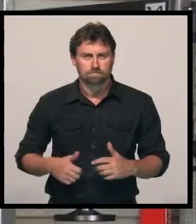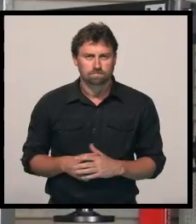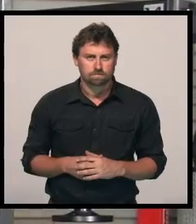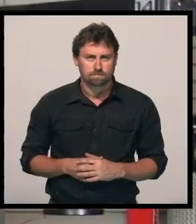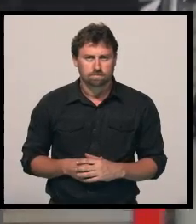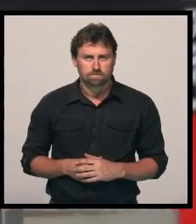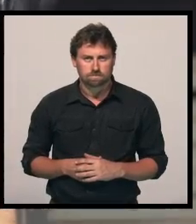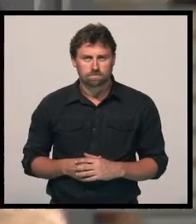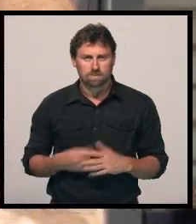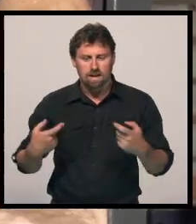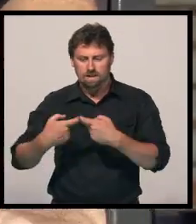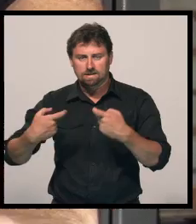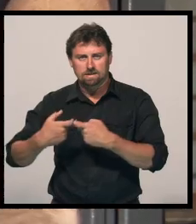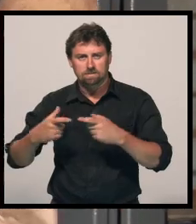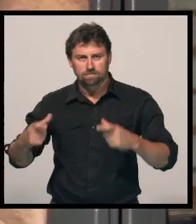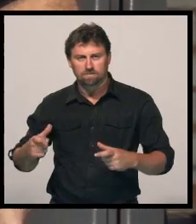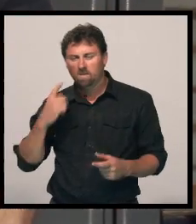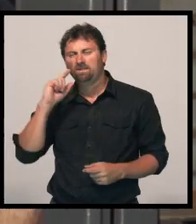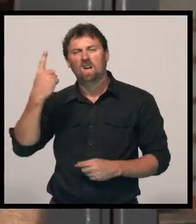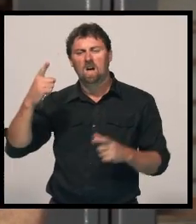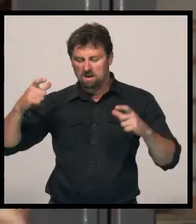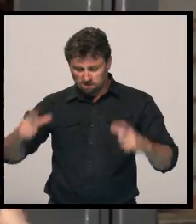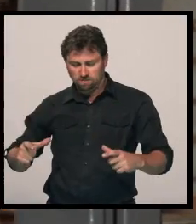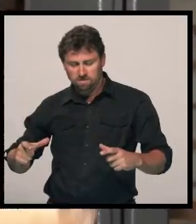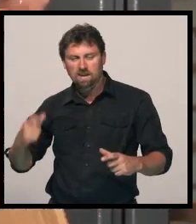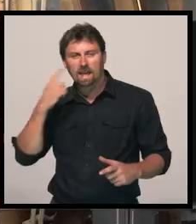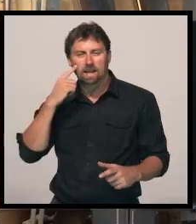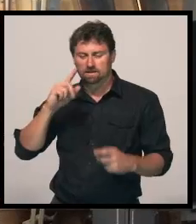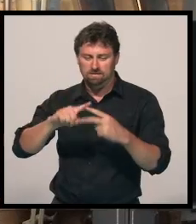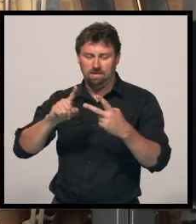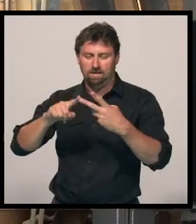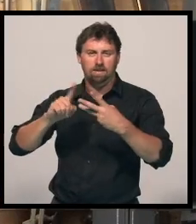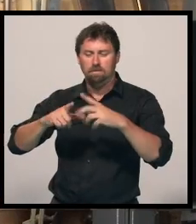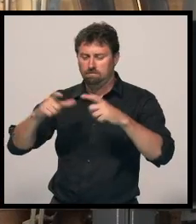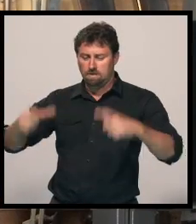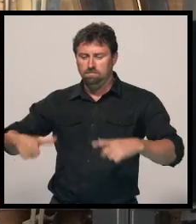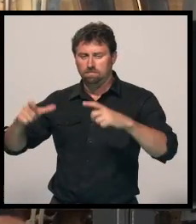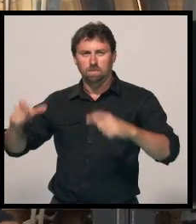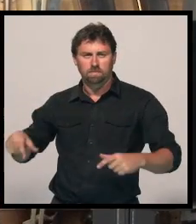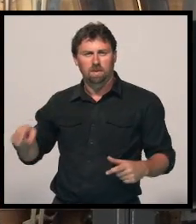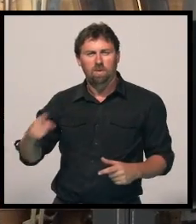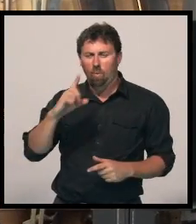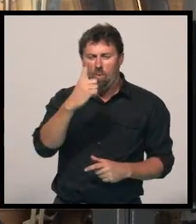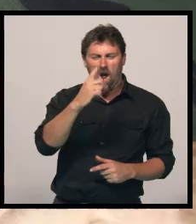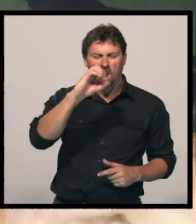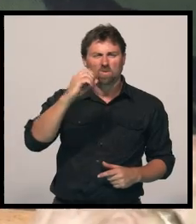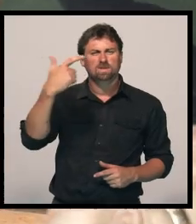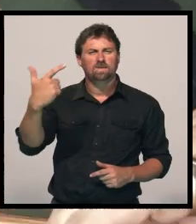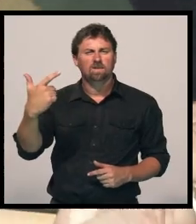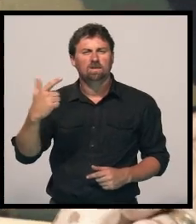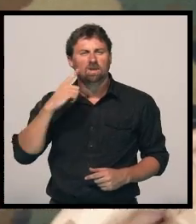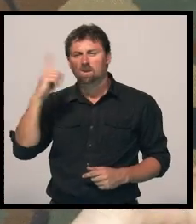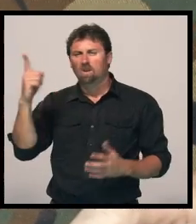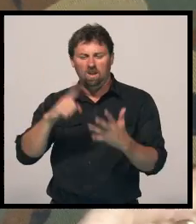Grab a couple more bands. Once that first one's on, the rest of them are easy. I believe these are 107s and you can just get them from an